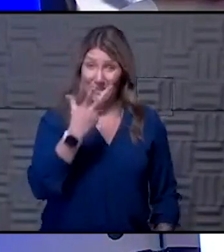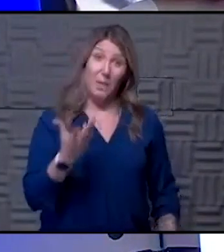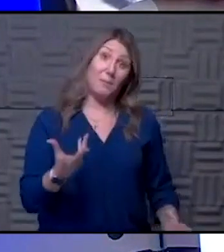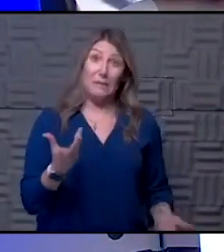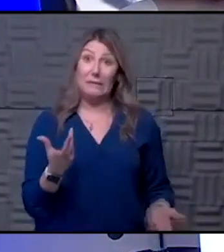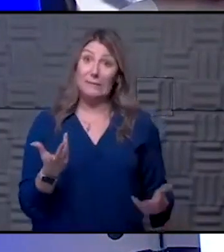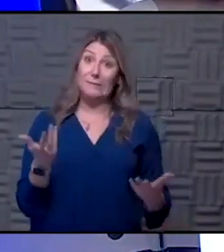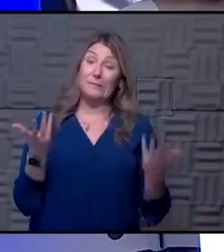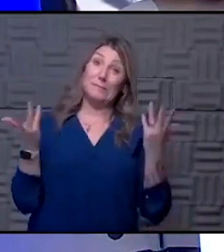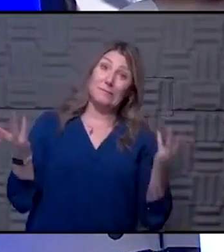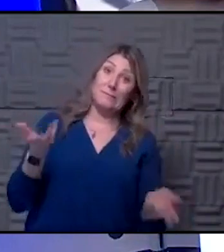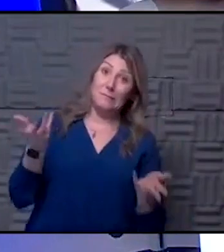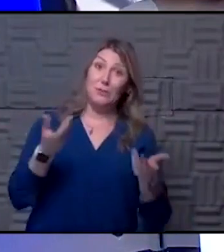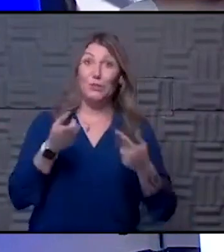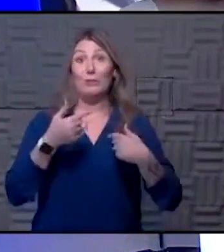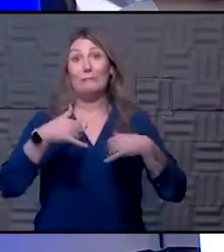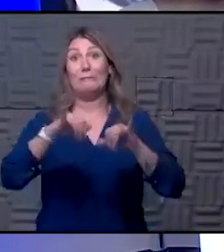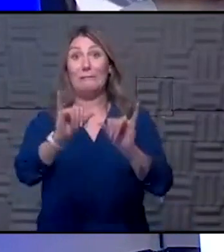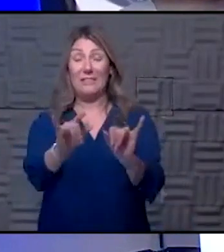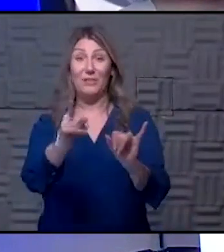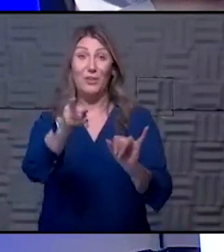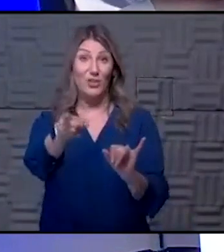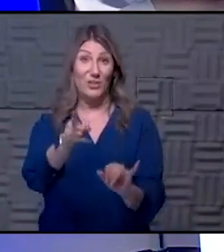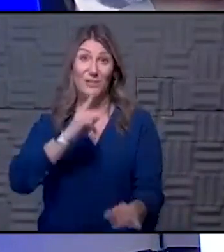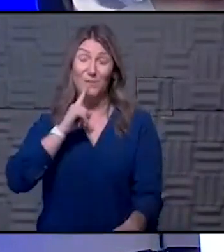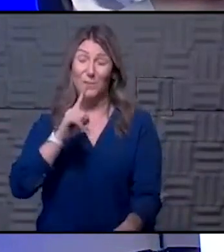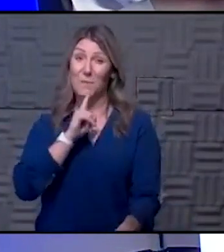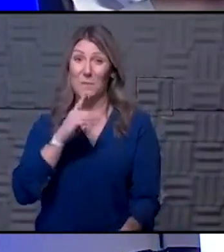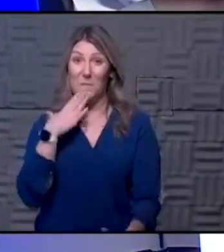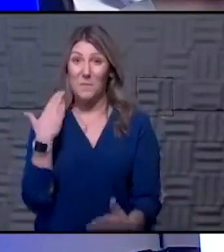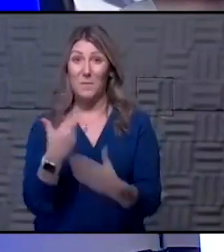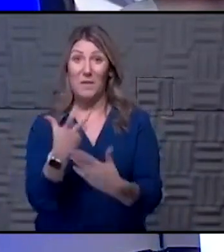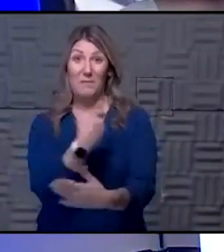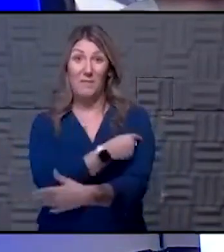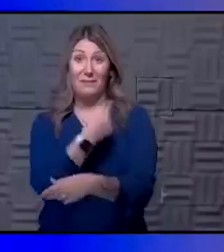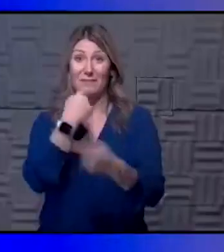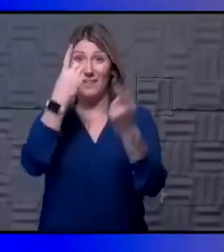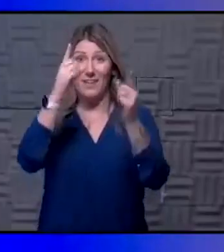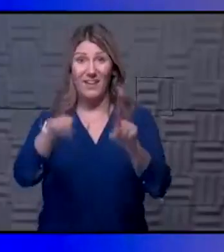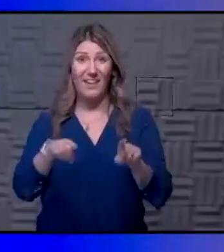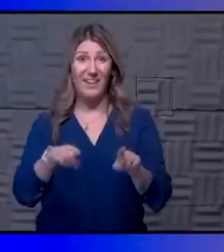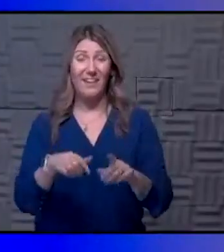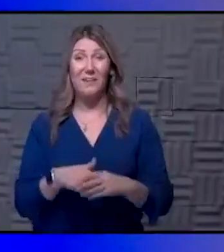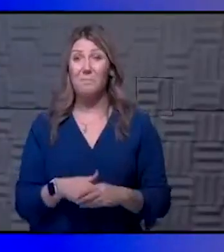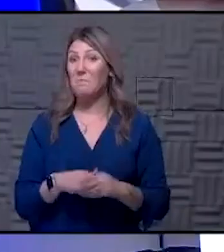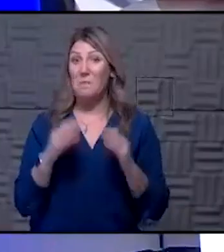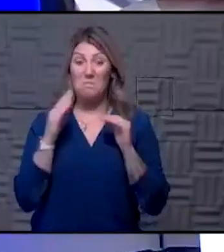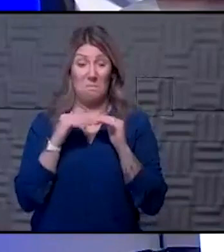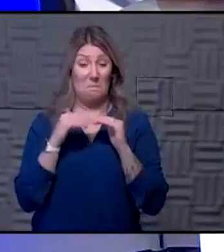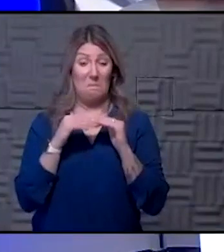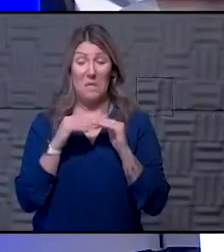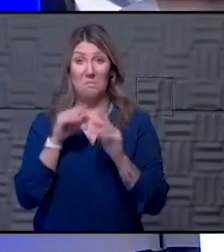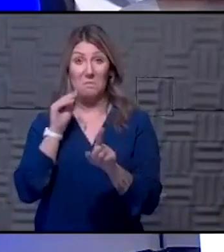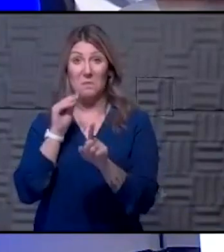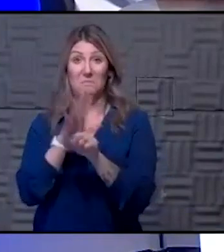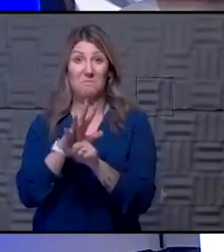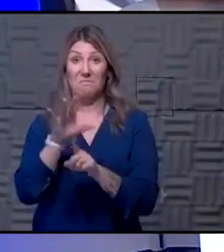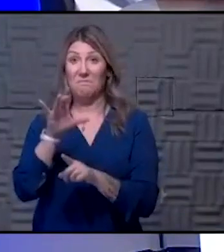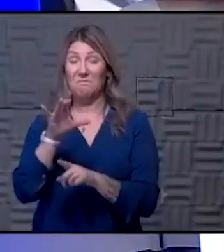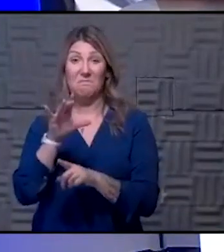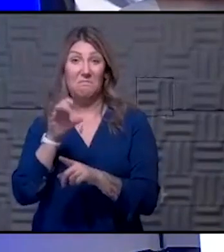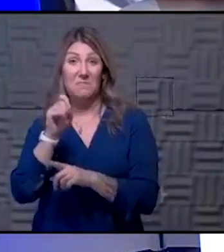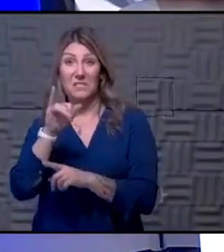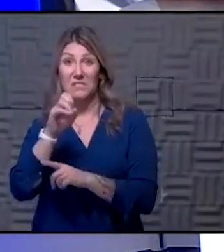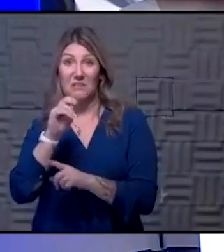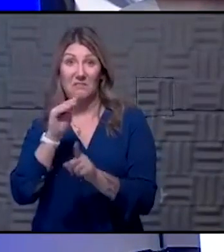up typing the question, I think that's okay. She's very well vaccinated. Yeah, I would agree. And she said she had minimal side effects with all three. Yeah. Interesting